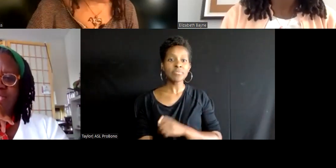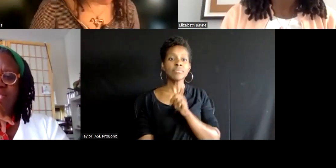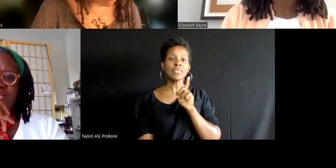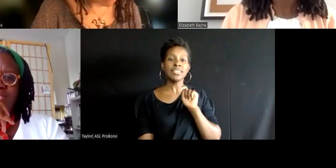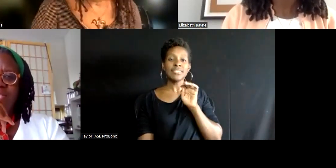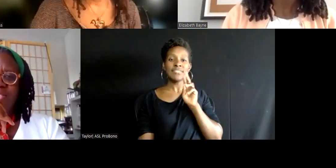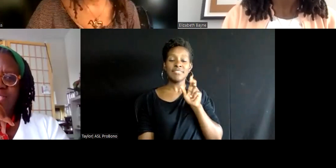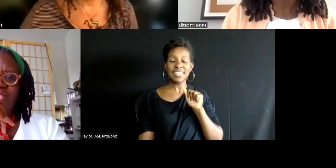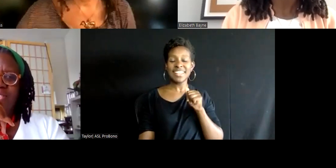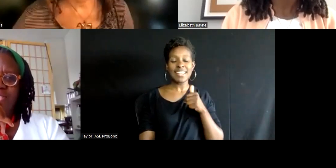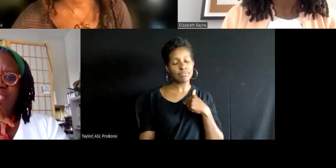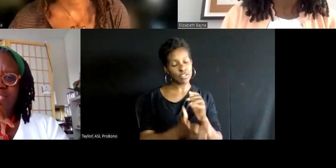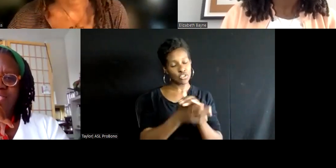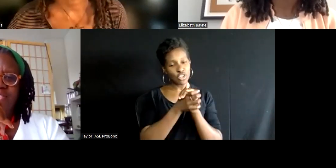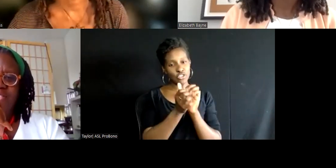And yeah,